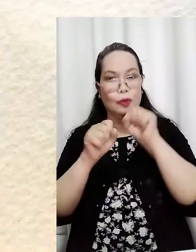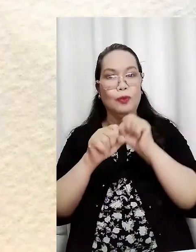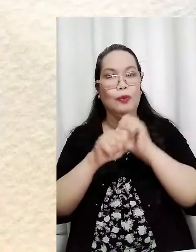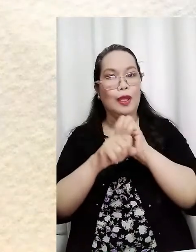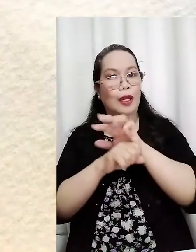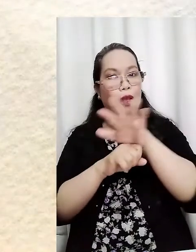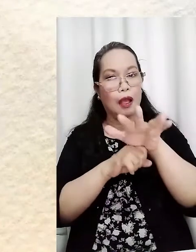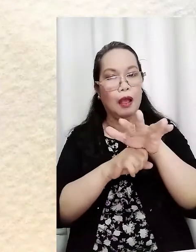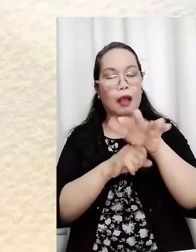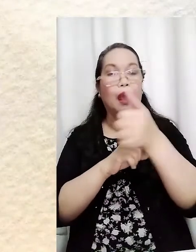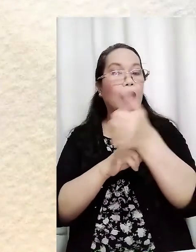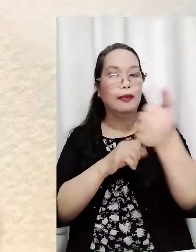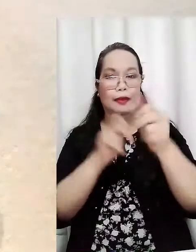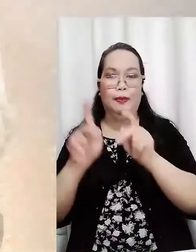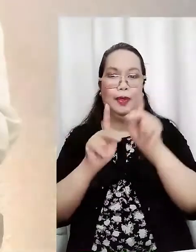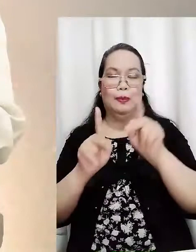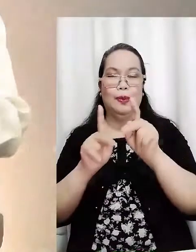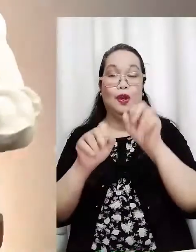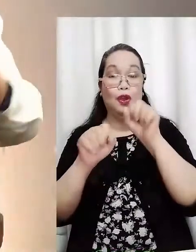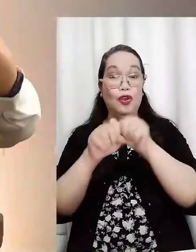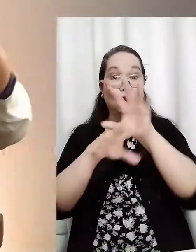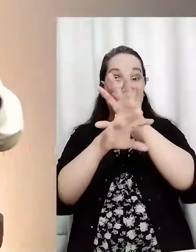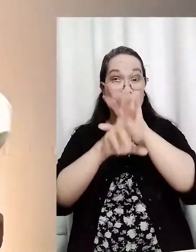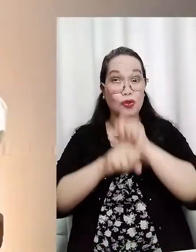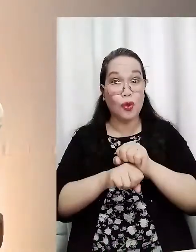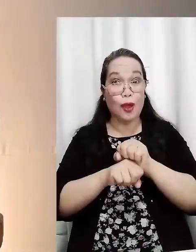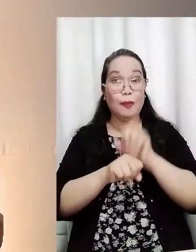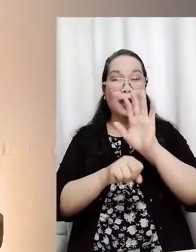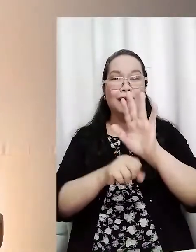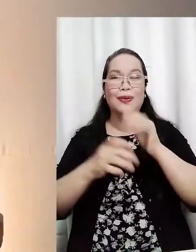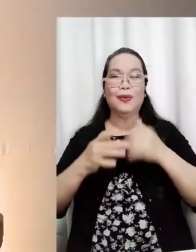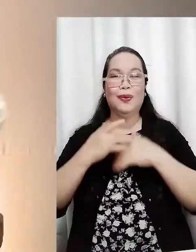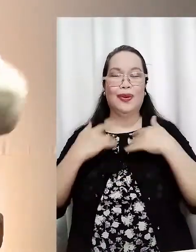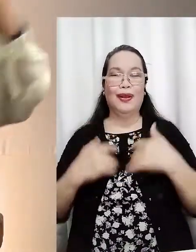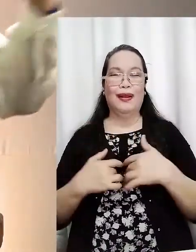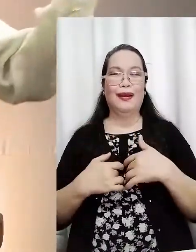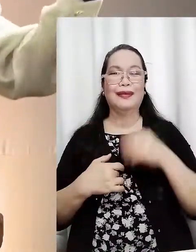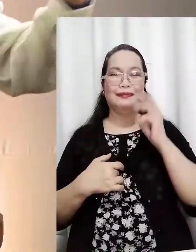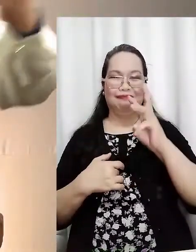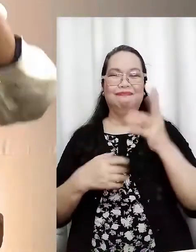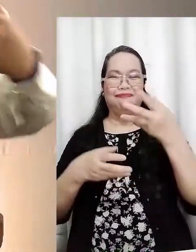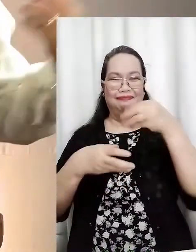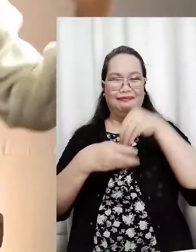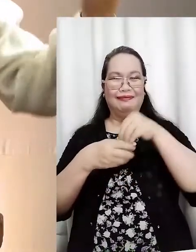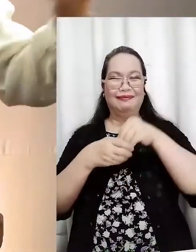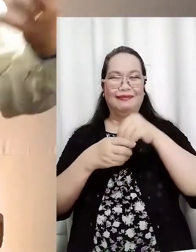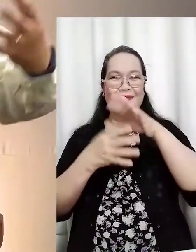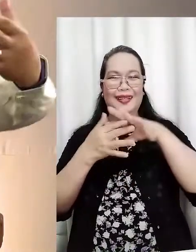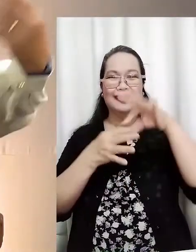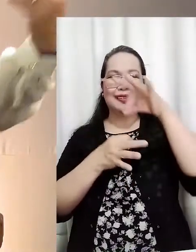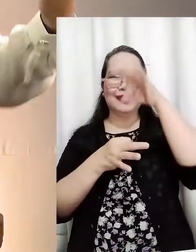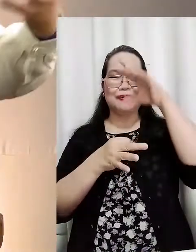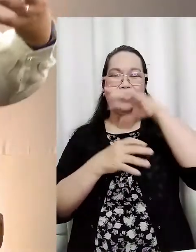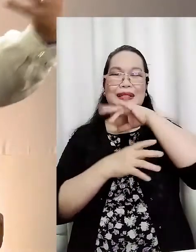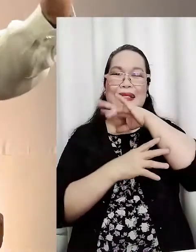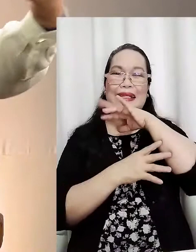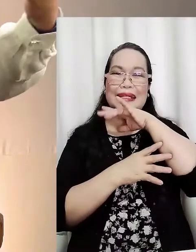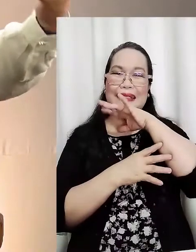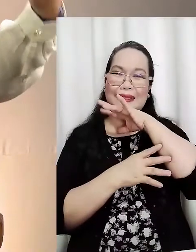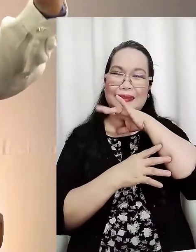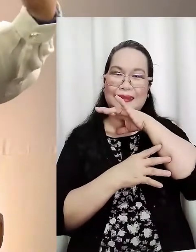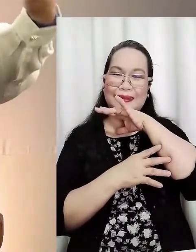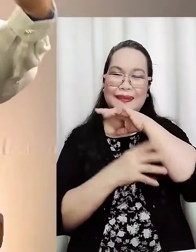So the condition of our hearts will contribute to the spiritual pollution and the